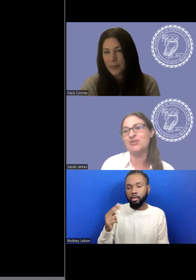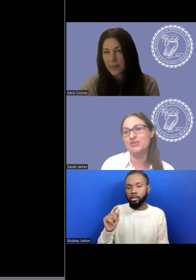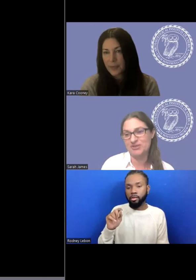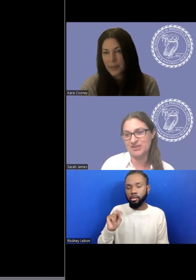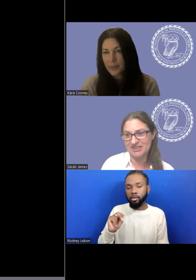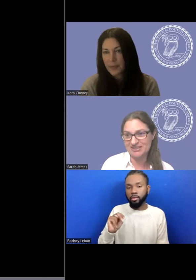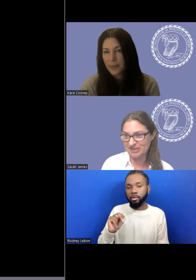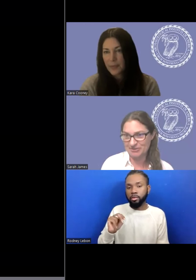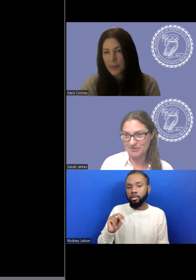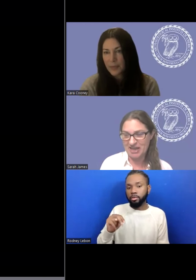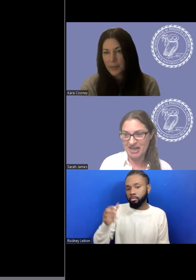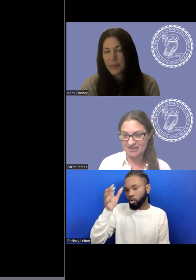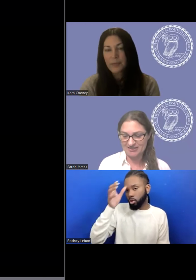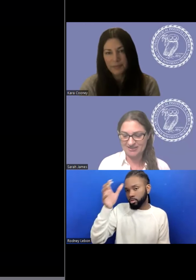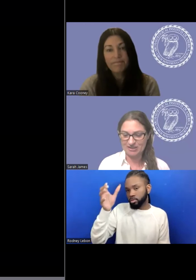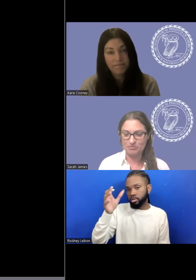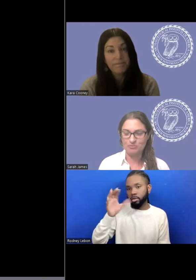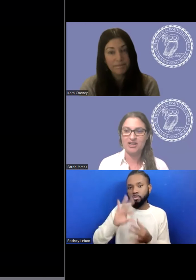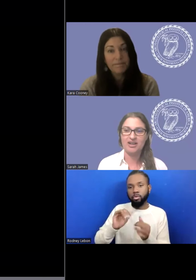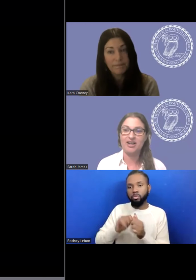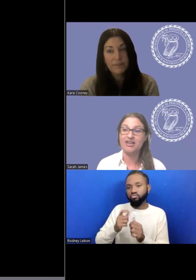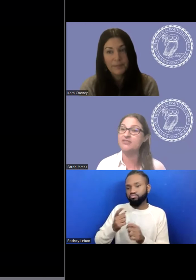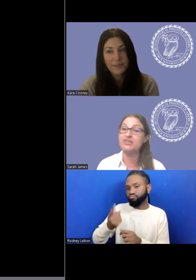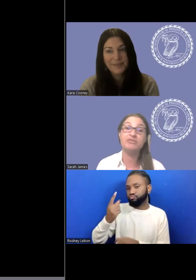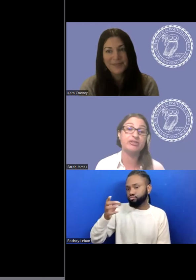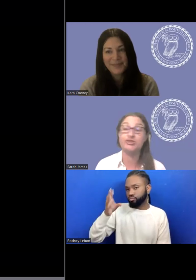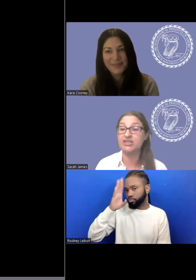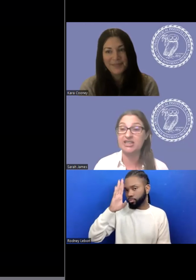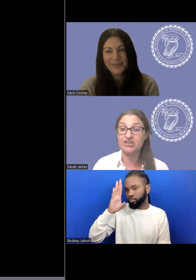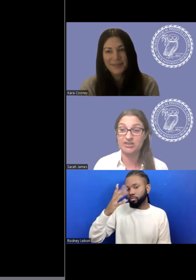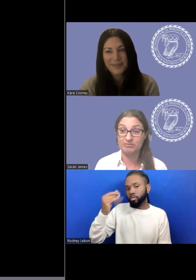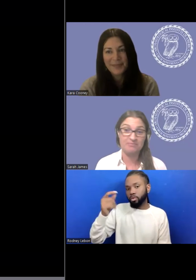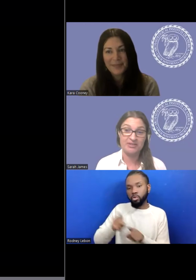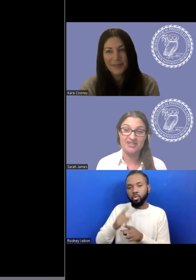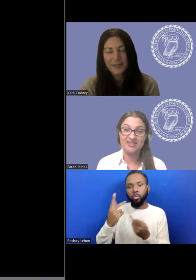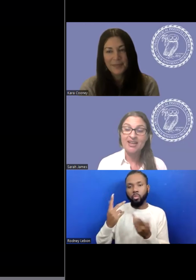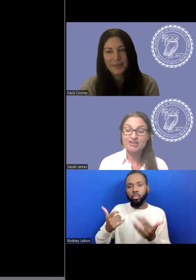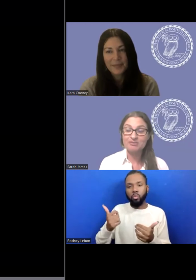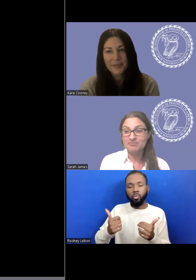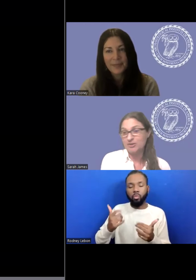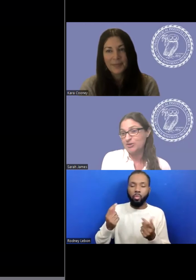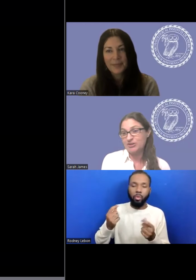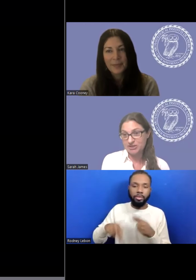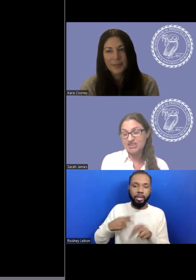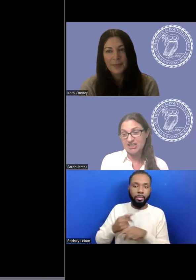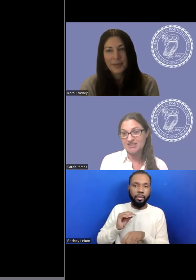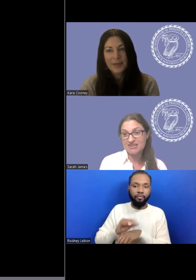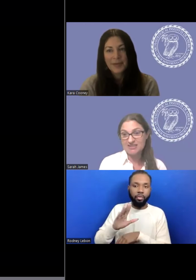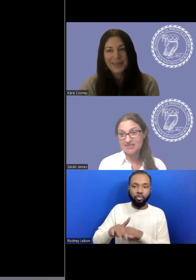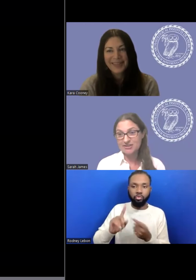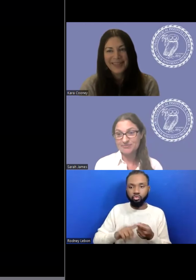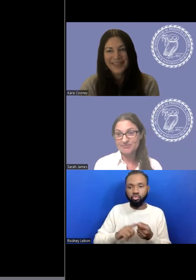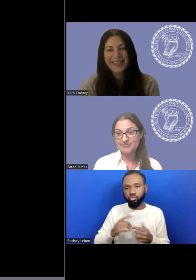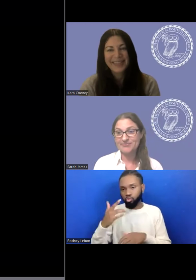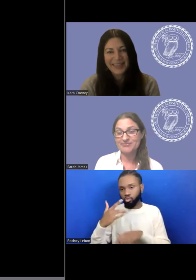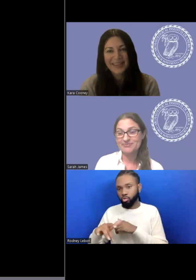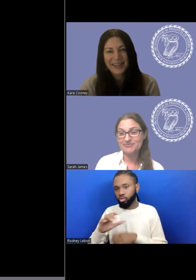of monotheism and what kind of influence or connection there might be to early Christianity.